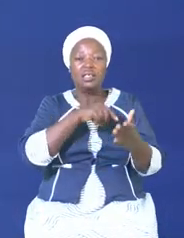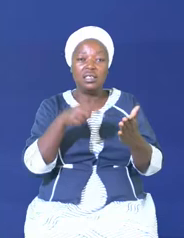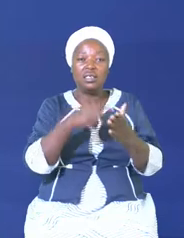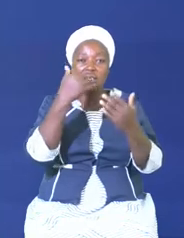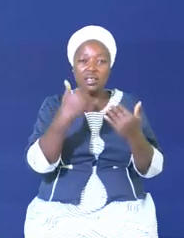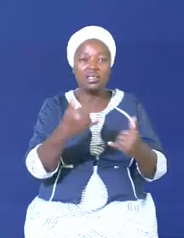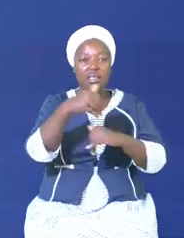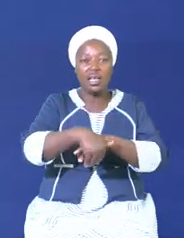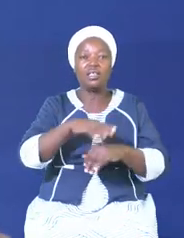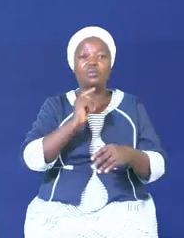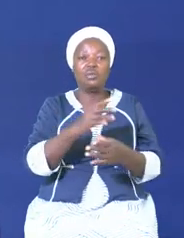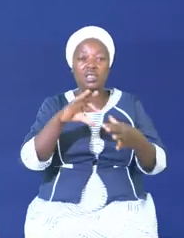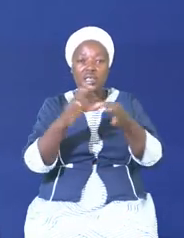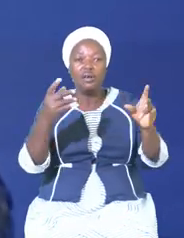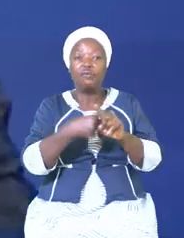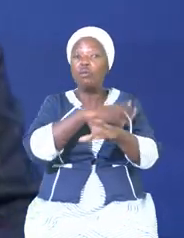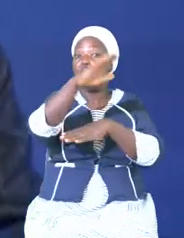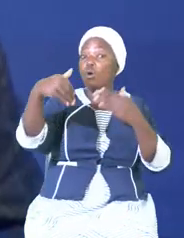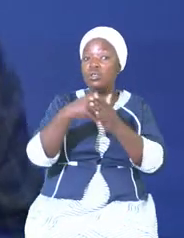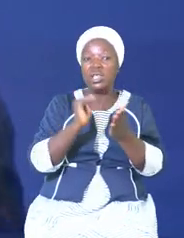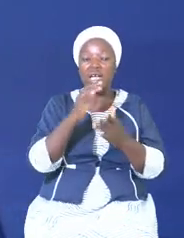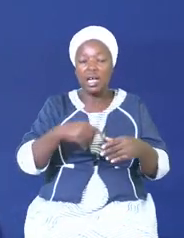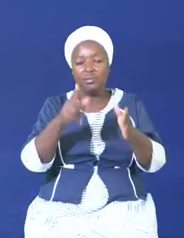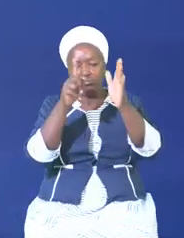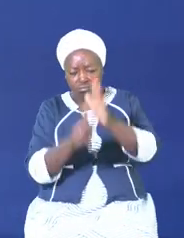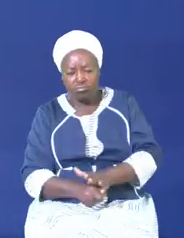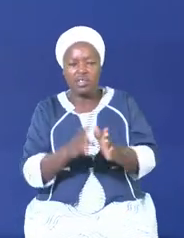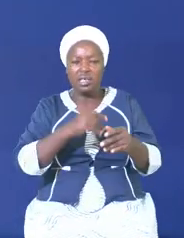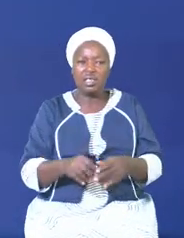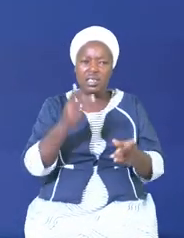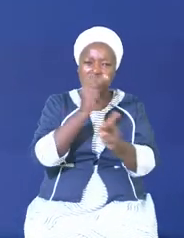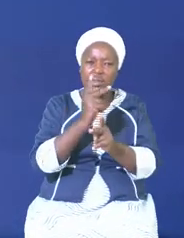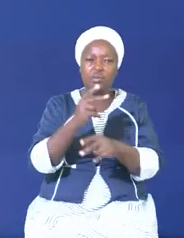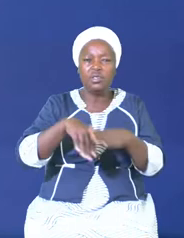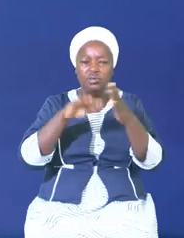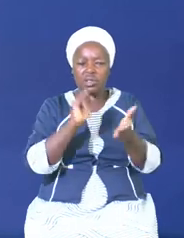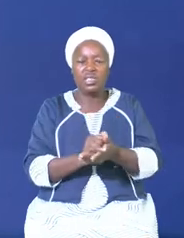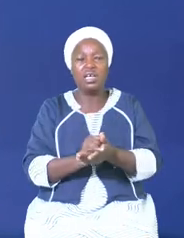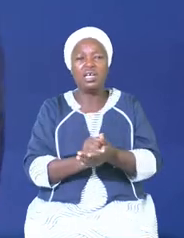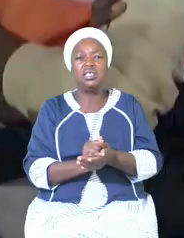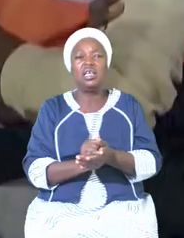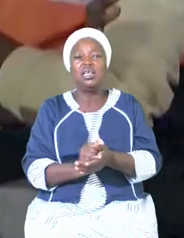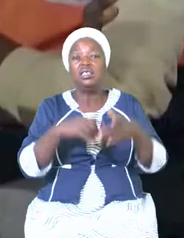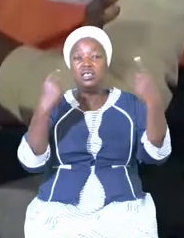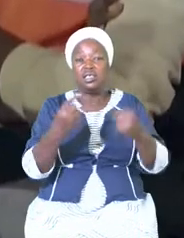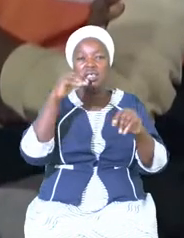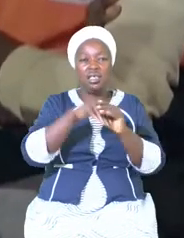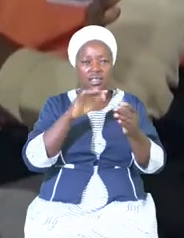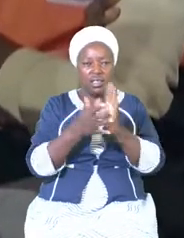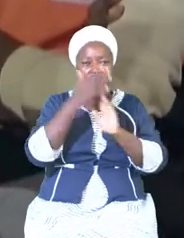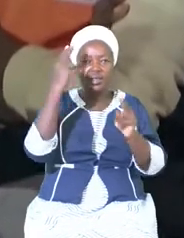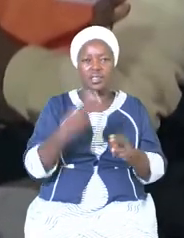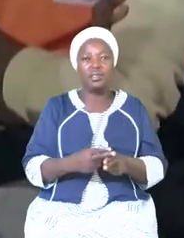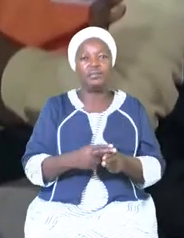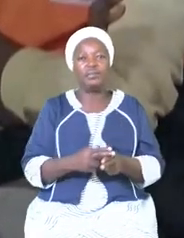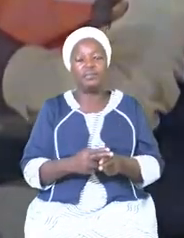everything that had held you and hooked you into that sin in Jesus' name.